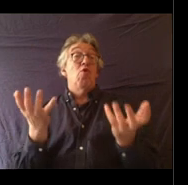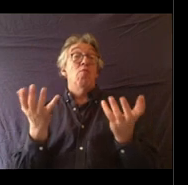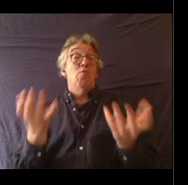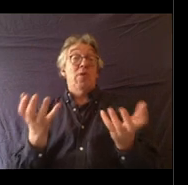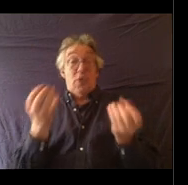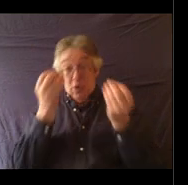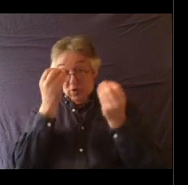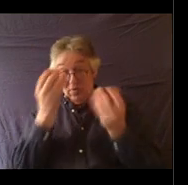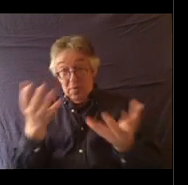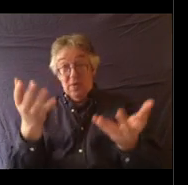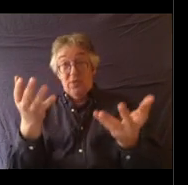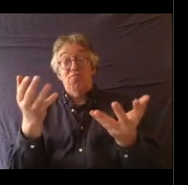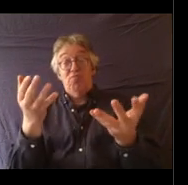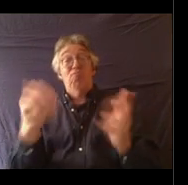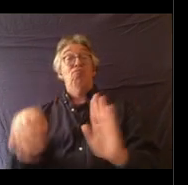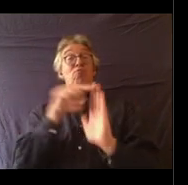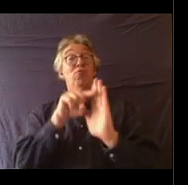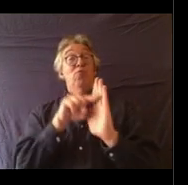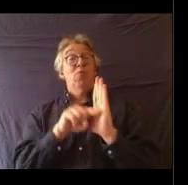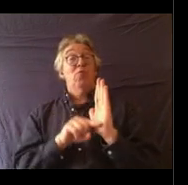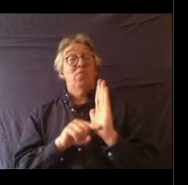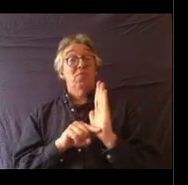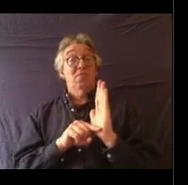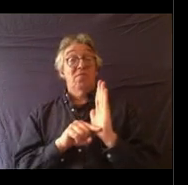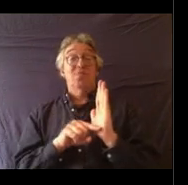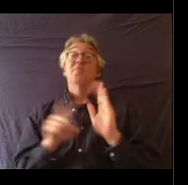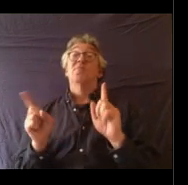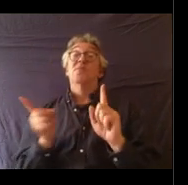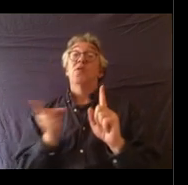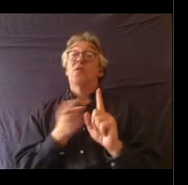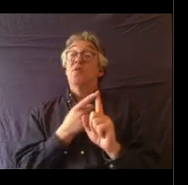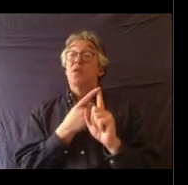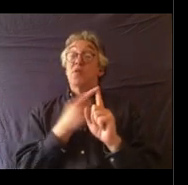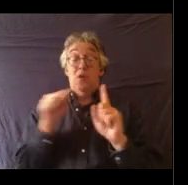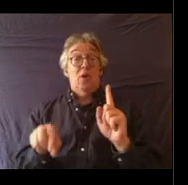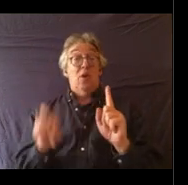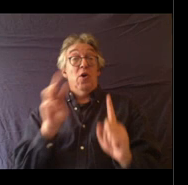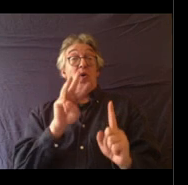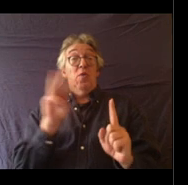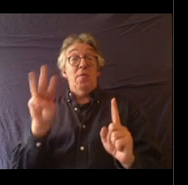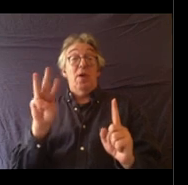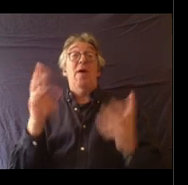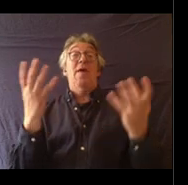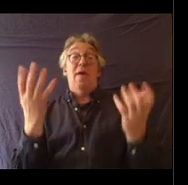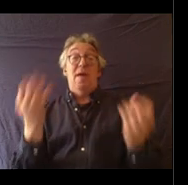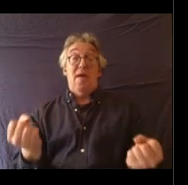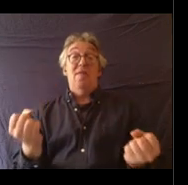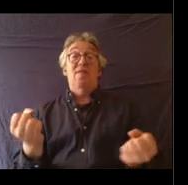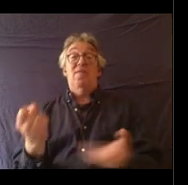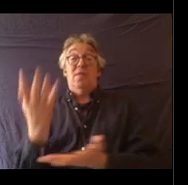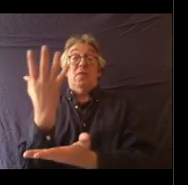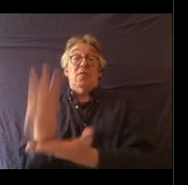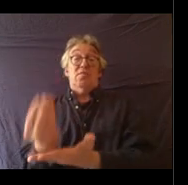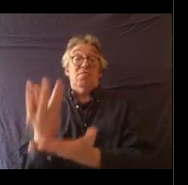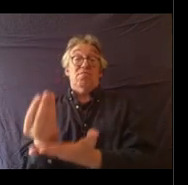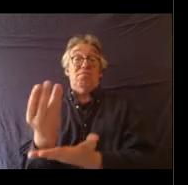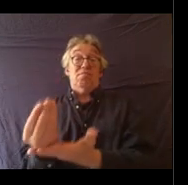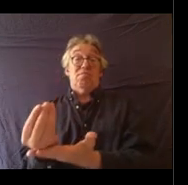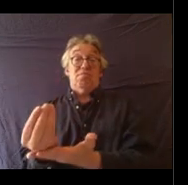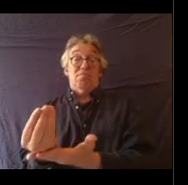rules. First of all, just to let you know, this webinar is recorded. We also will have a